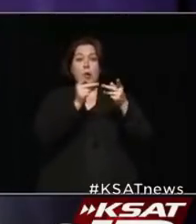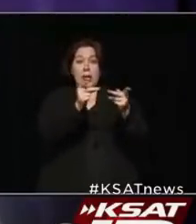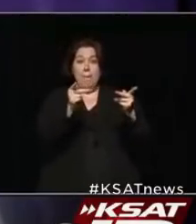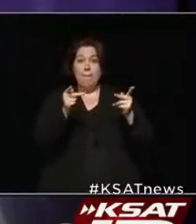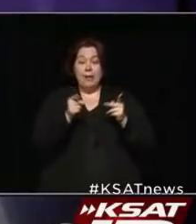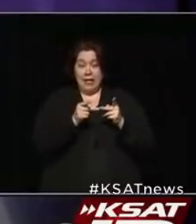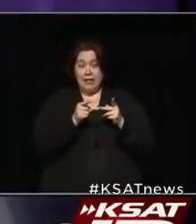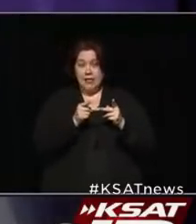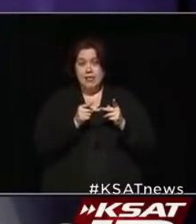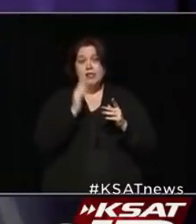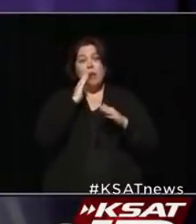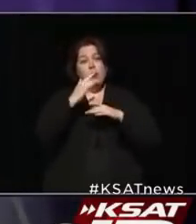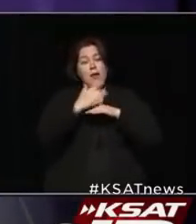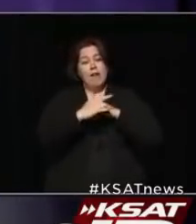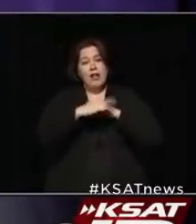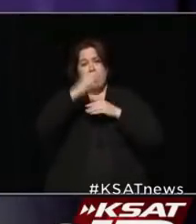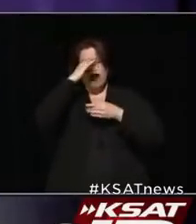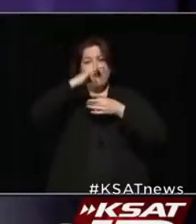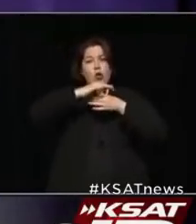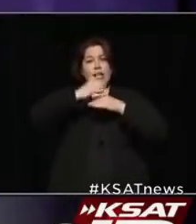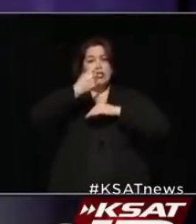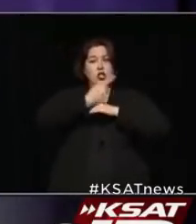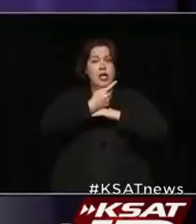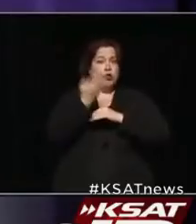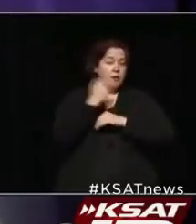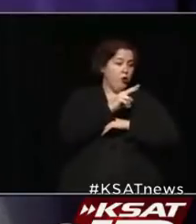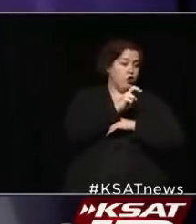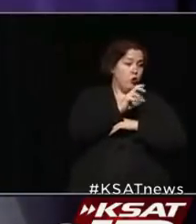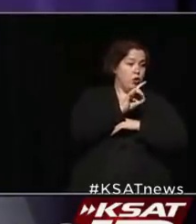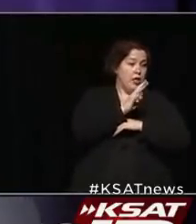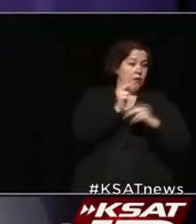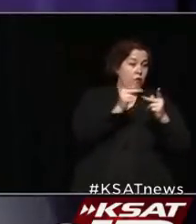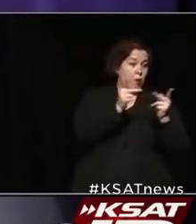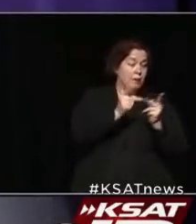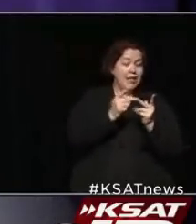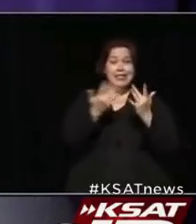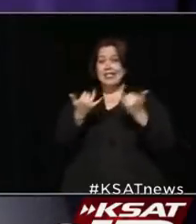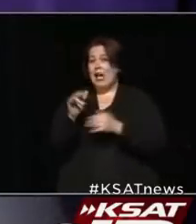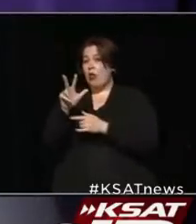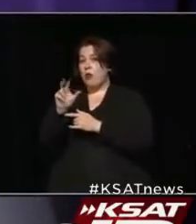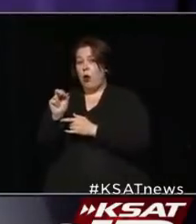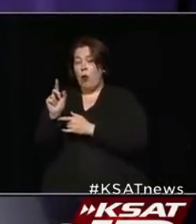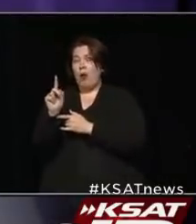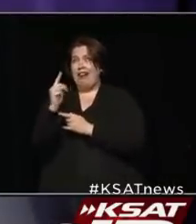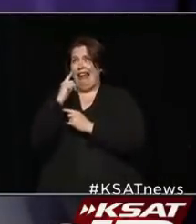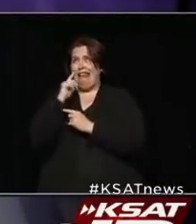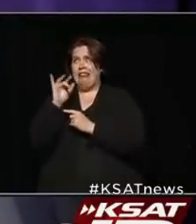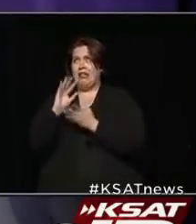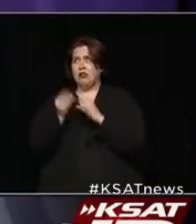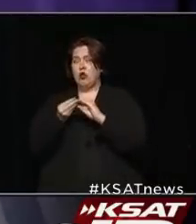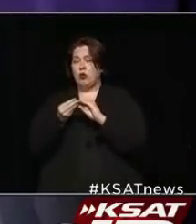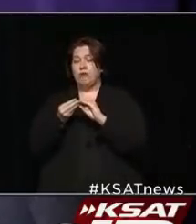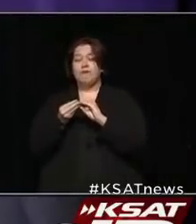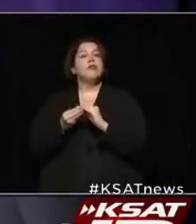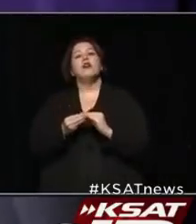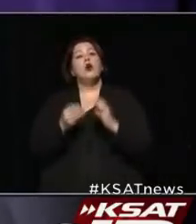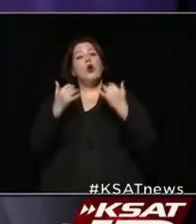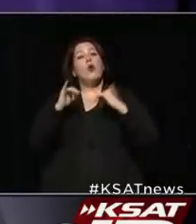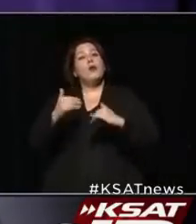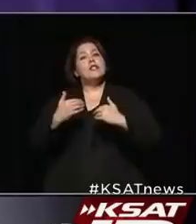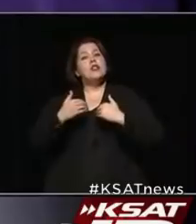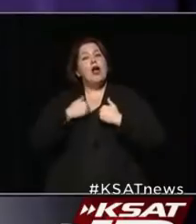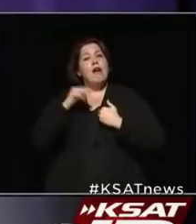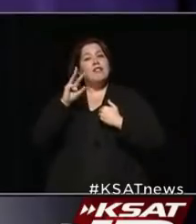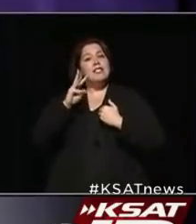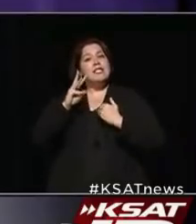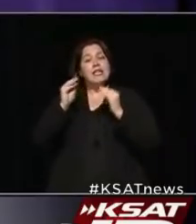will be released for Election Day, bringing it from 284 sites up to 301, I think it is. We still have these 6